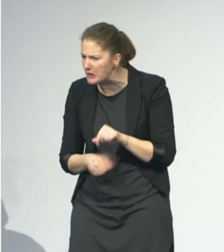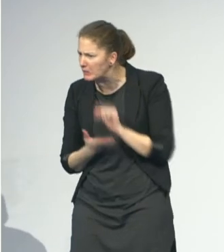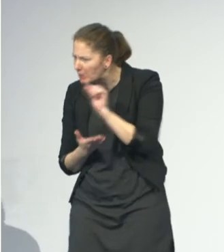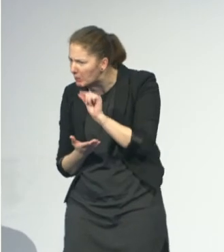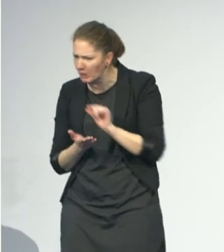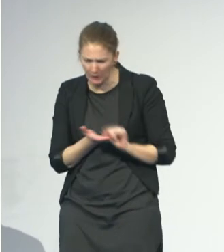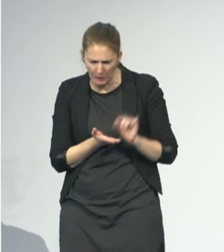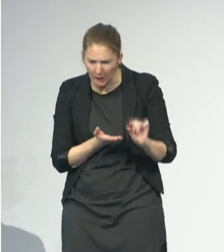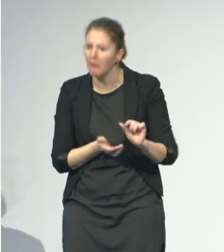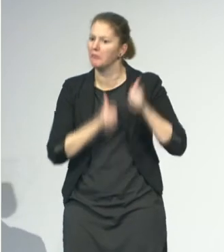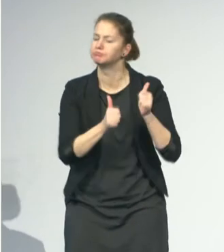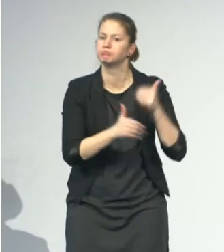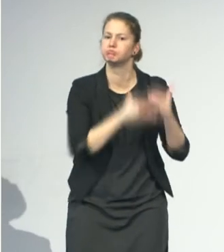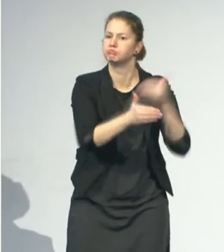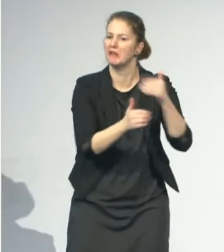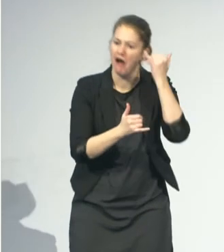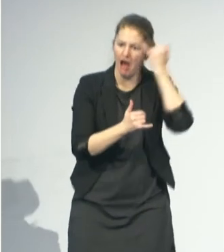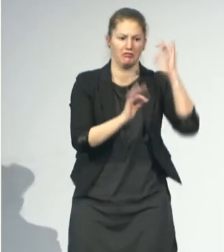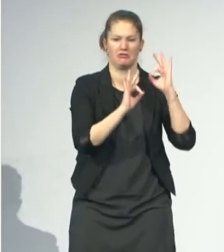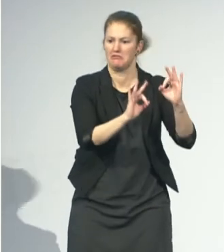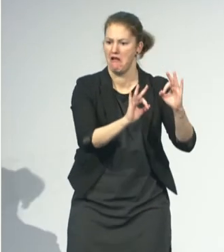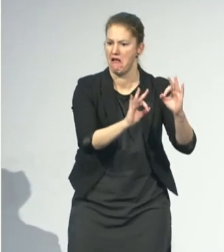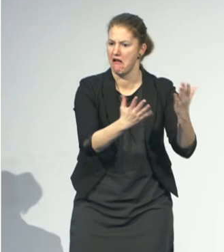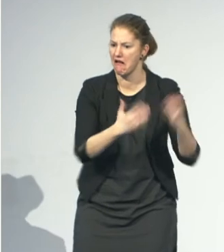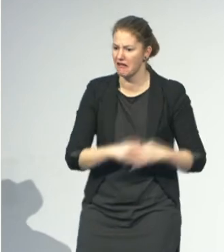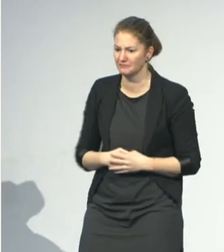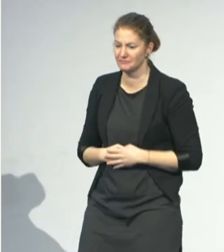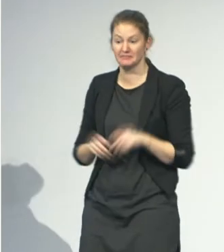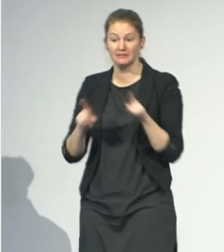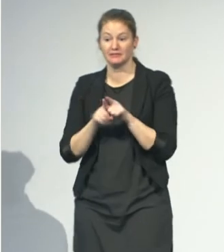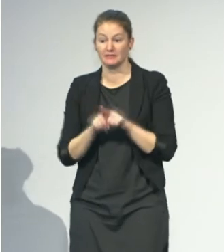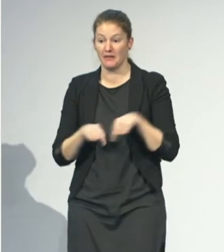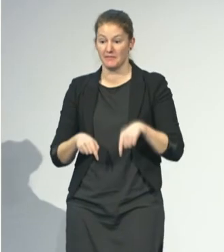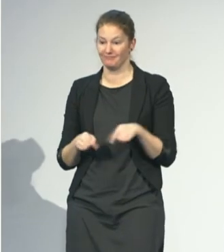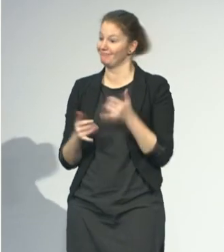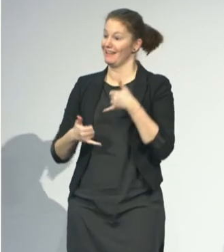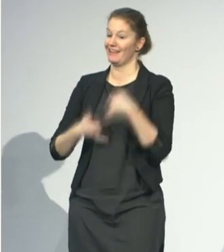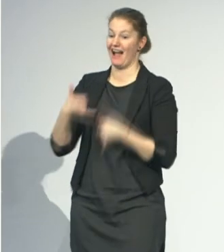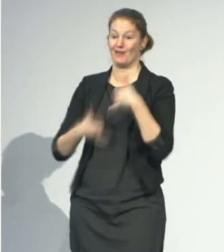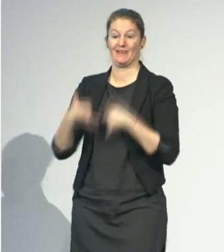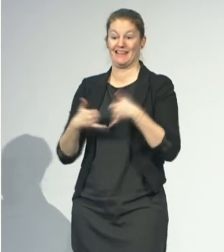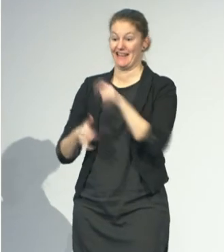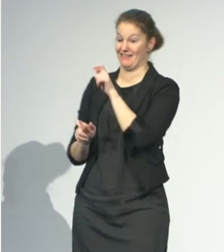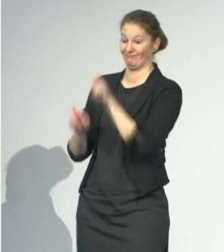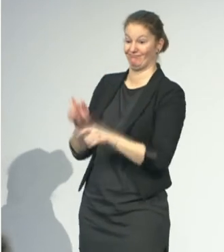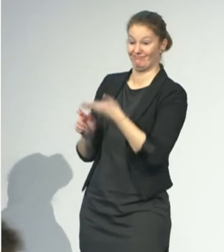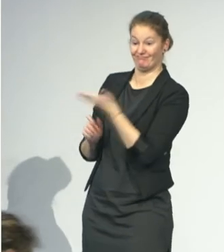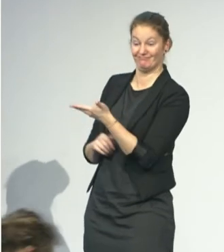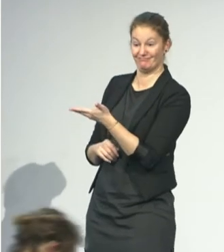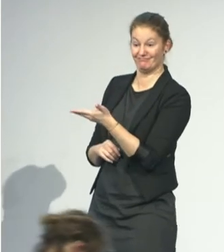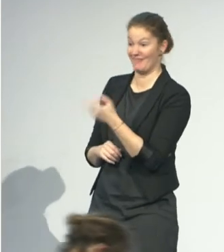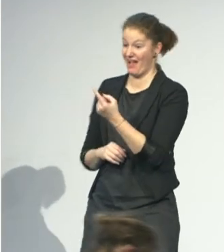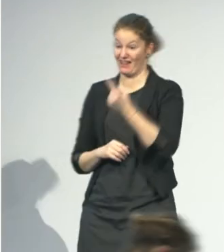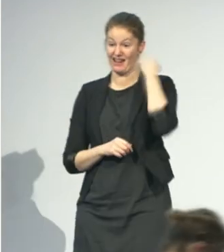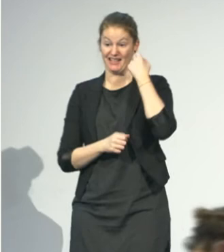the people here. I think that, I know she's mentioned earlier, but Carolyn Casey last year introduced me to a mom in Ireland.